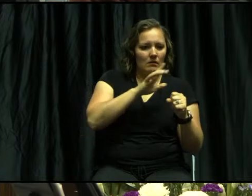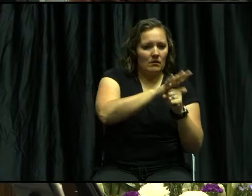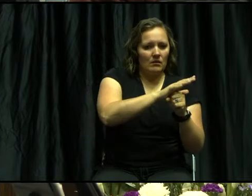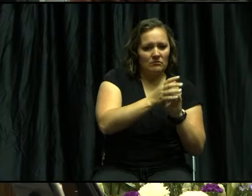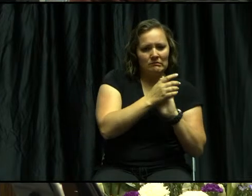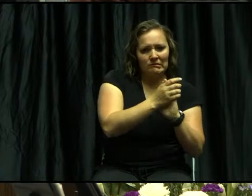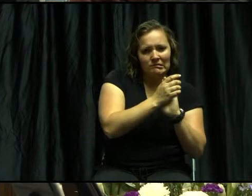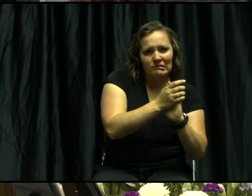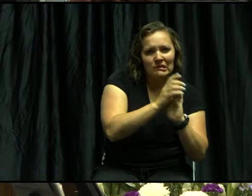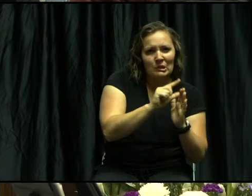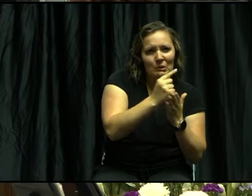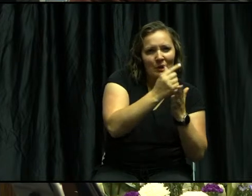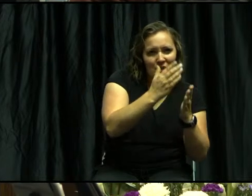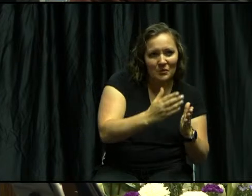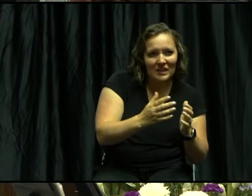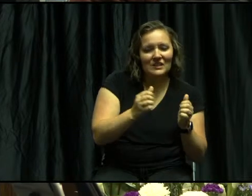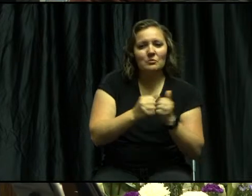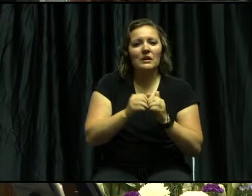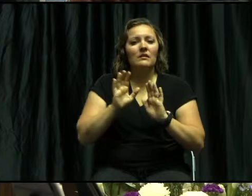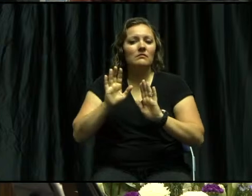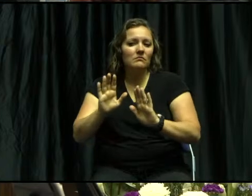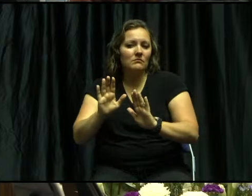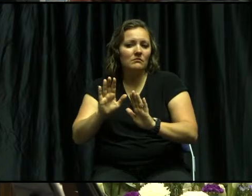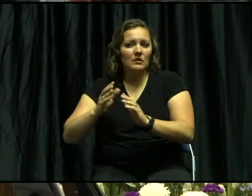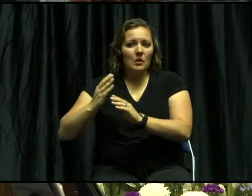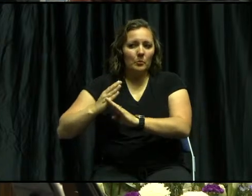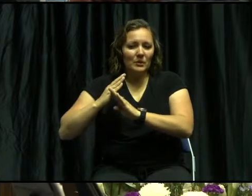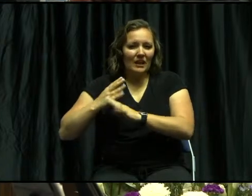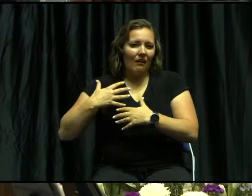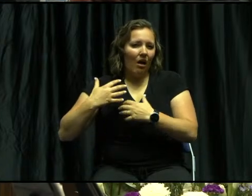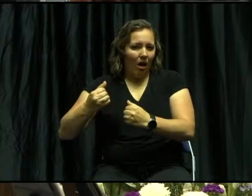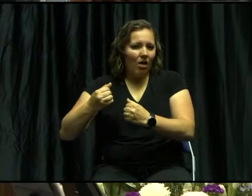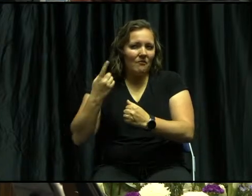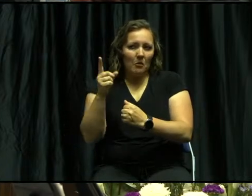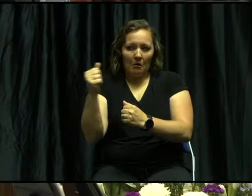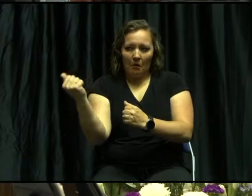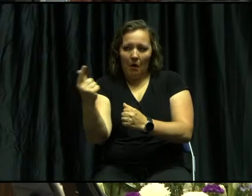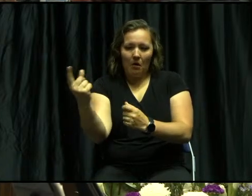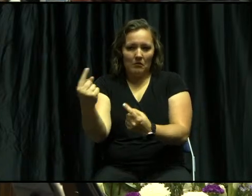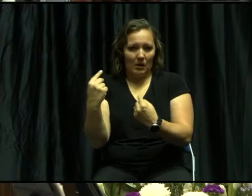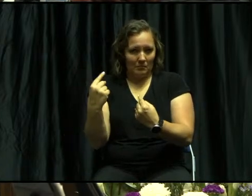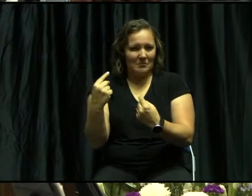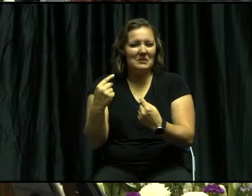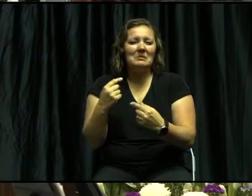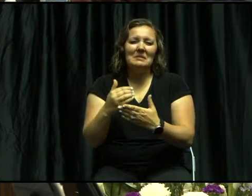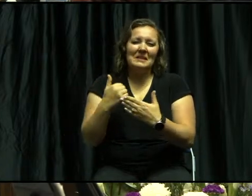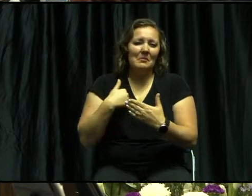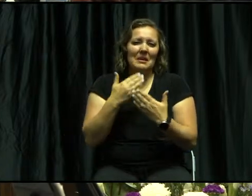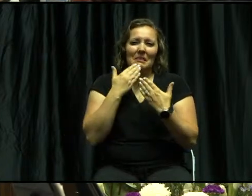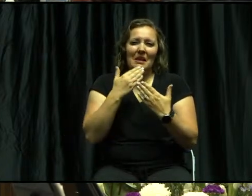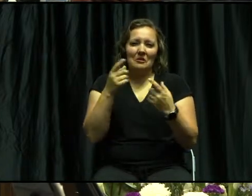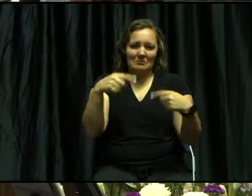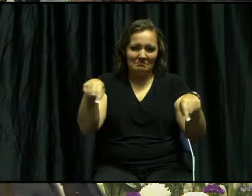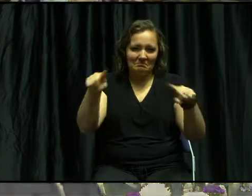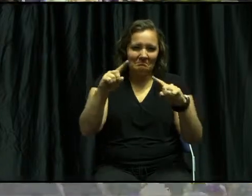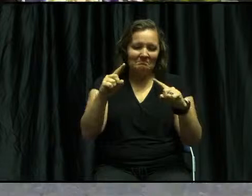our graduates with preserving the health and well-being for all who attend. Please help me in thanking all of them.